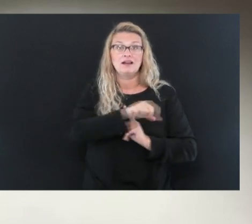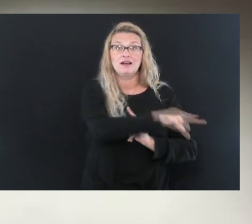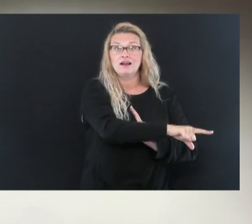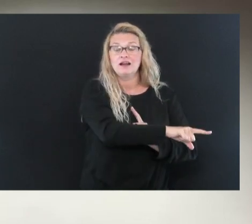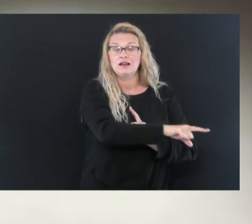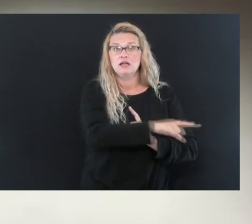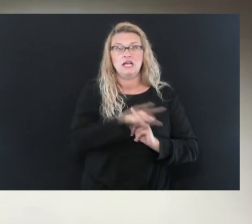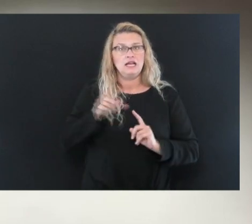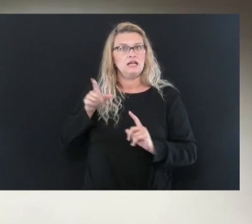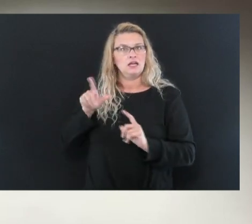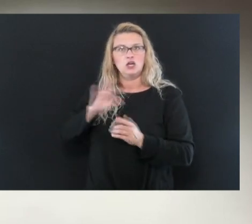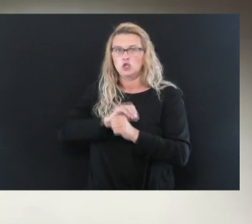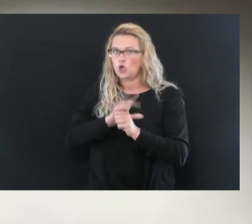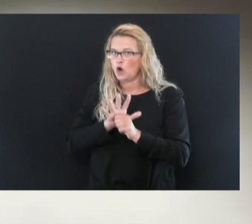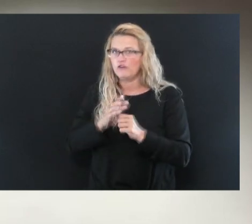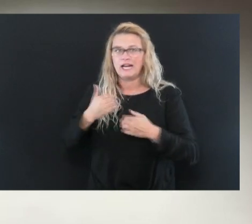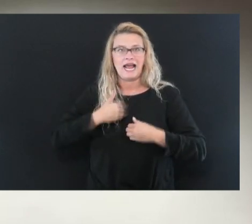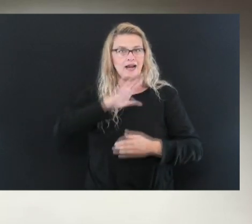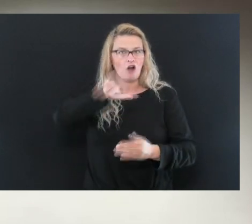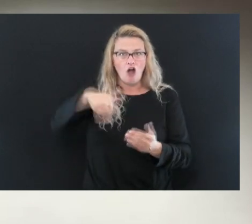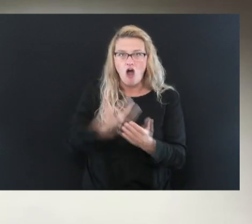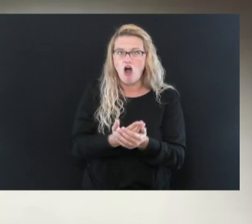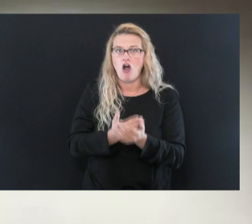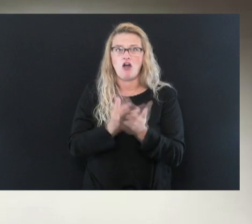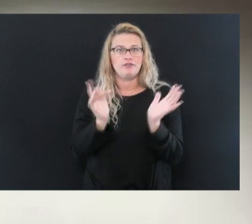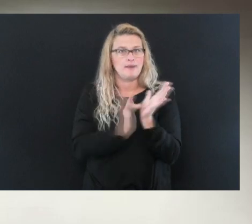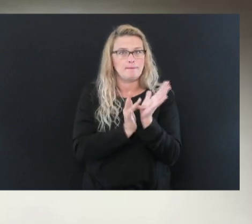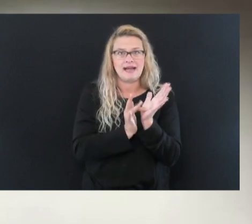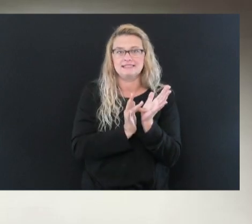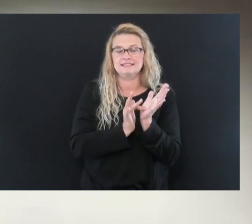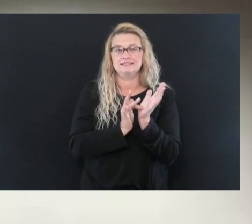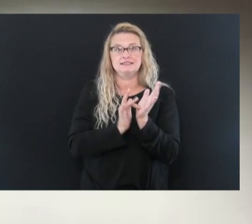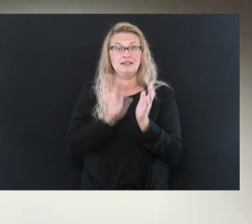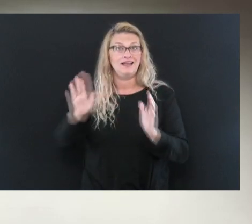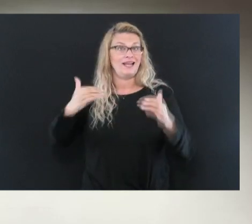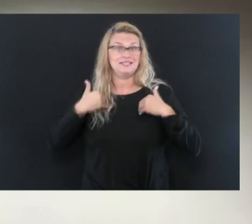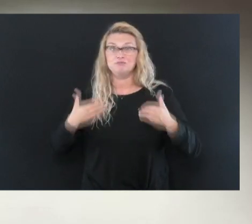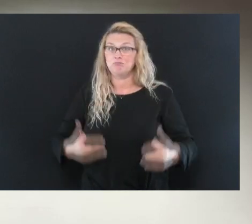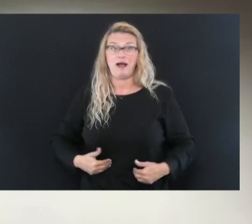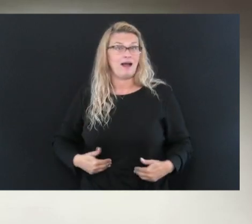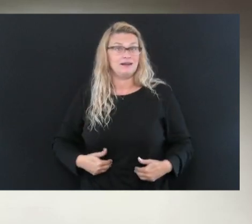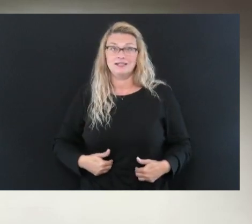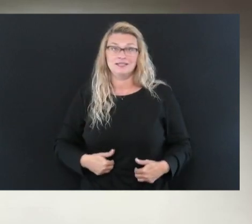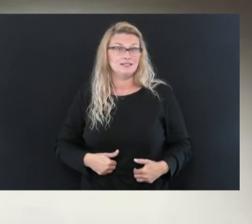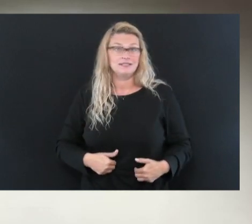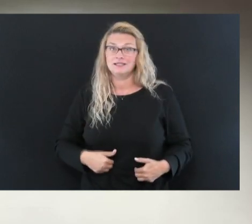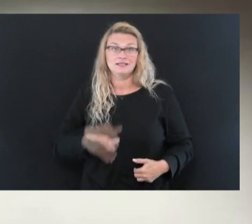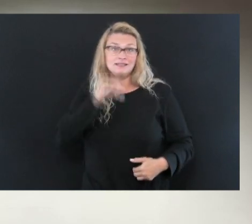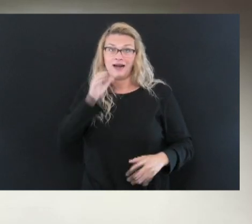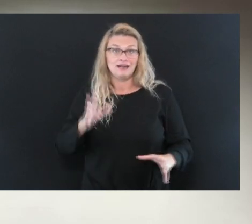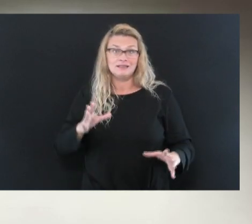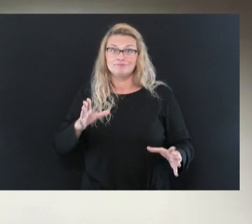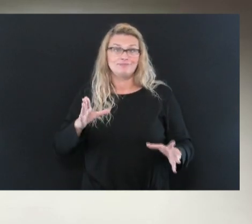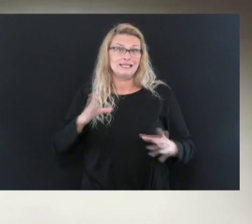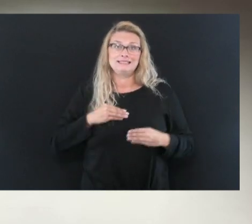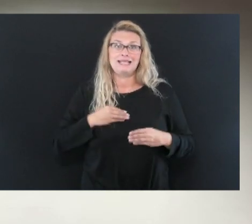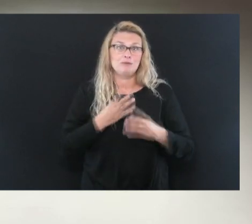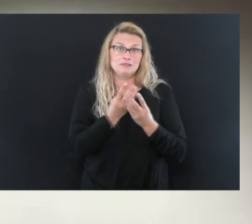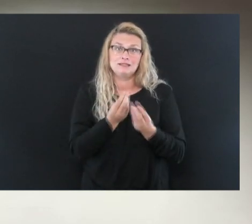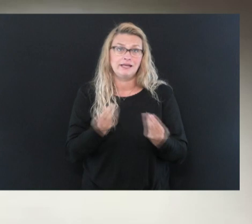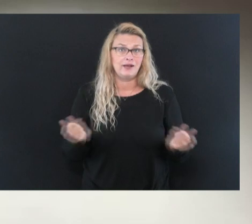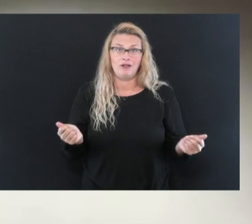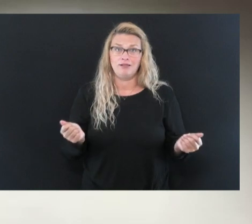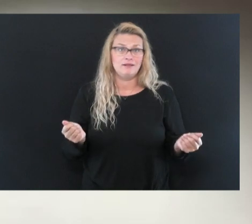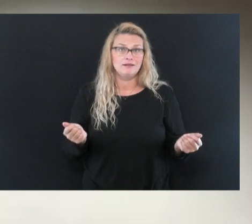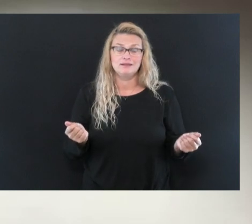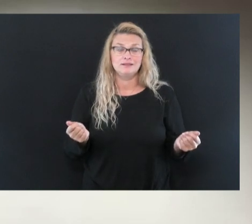had the drugs, the plasma, and his body just couldn't take this virus. So I would